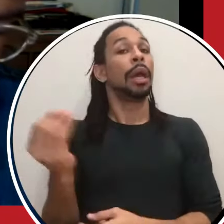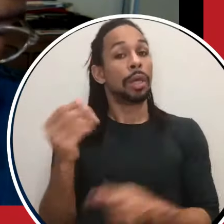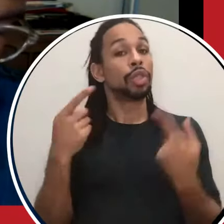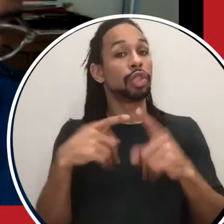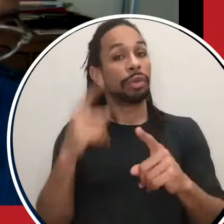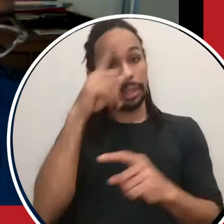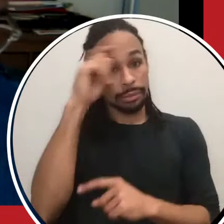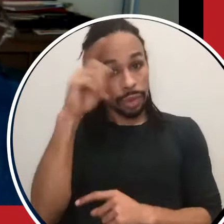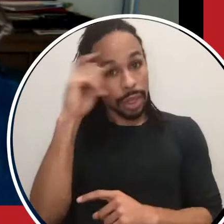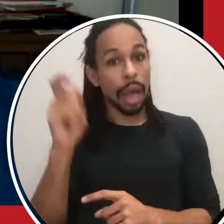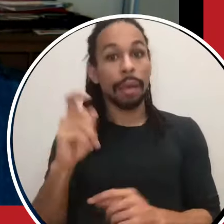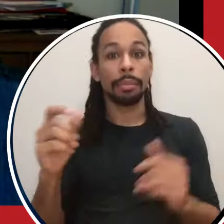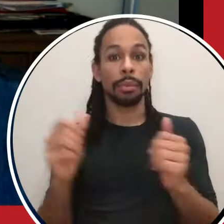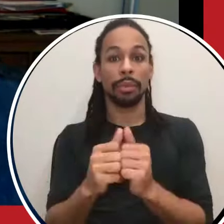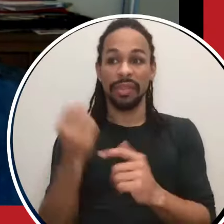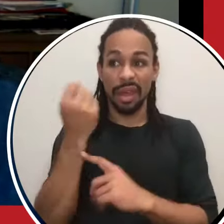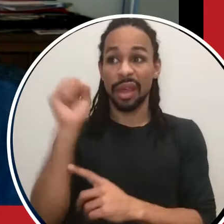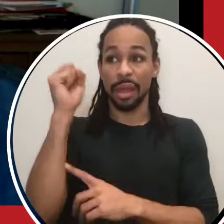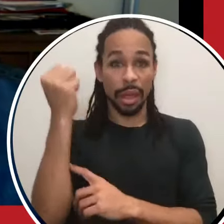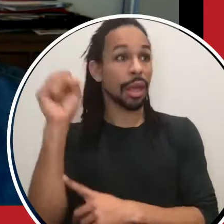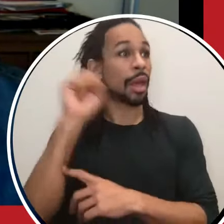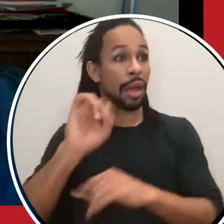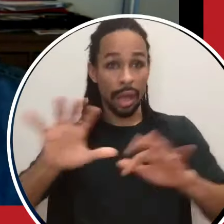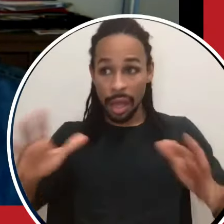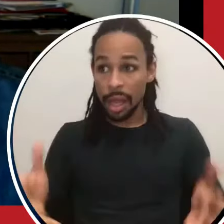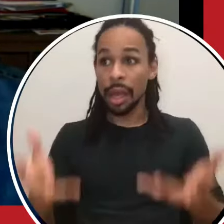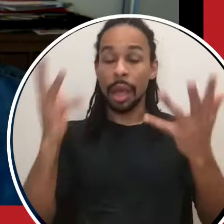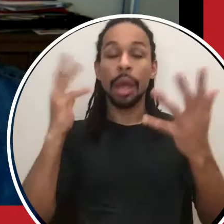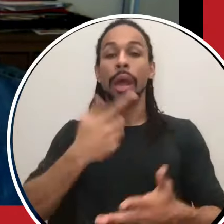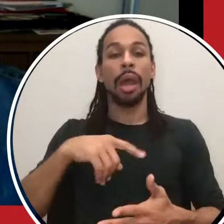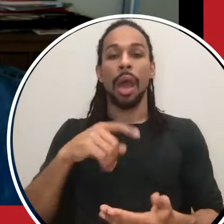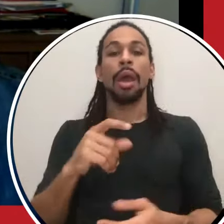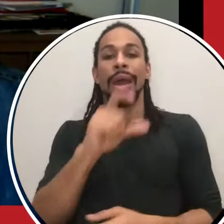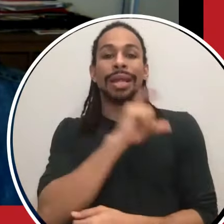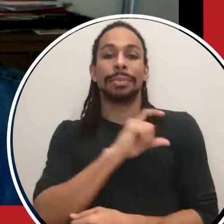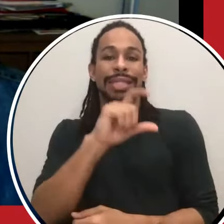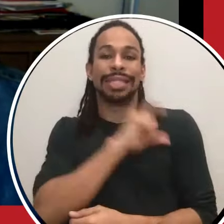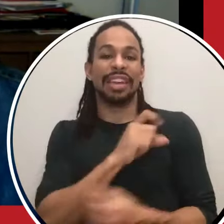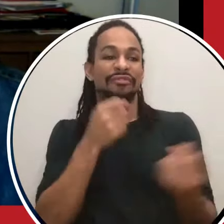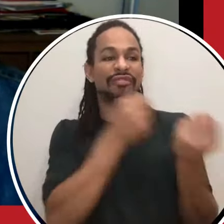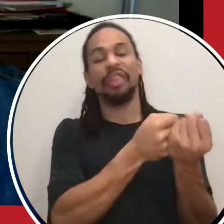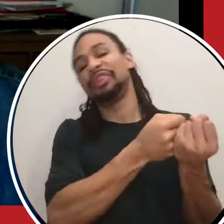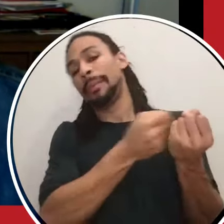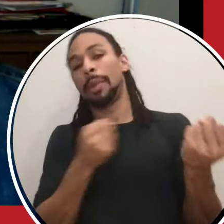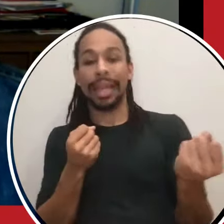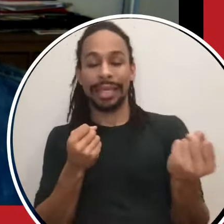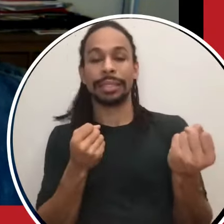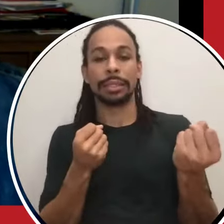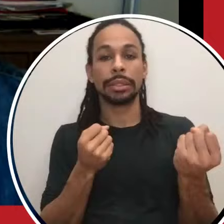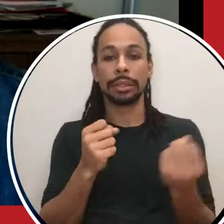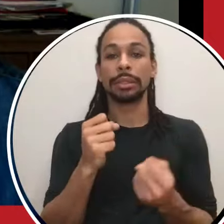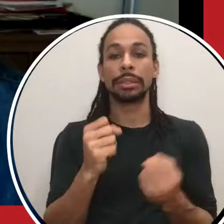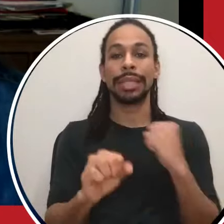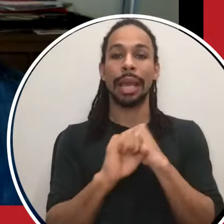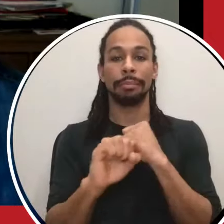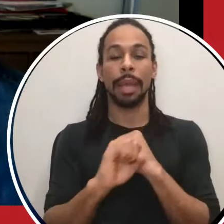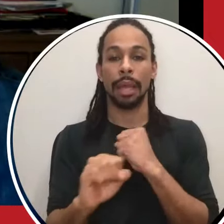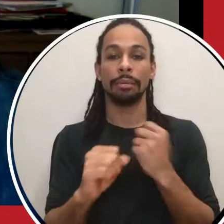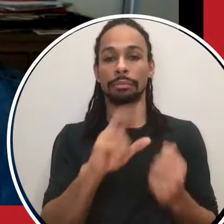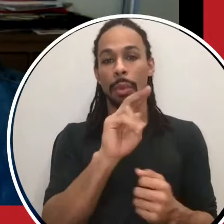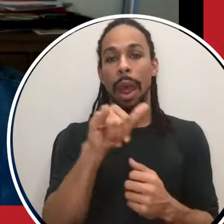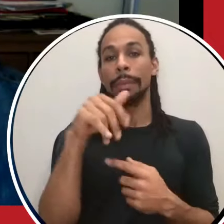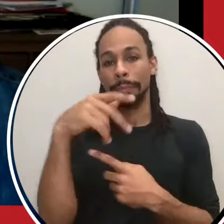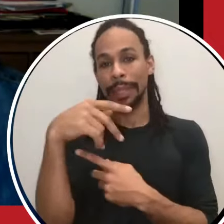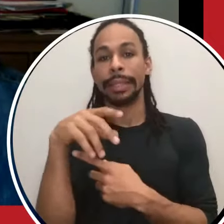uprisings was our Defund the Police campaign, Defund the NYPD campaign. And that's going to be a big thing for us as